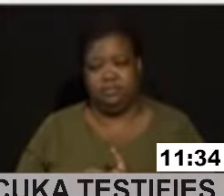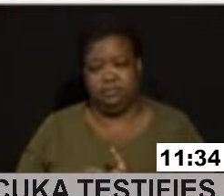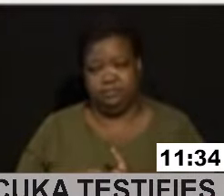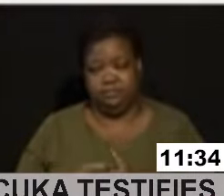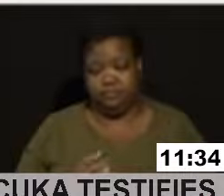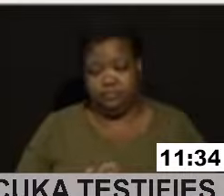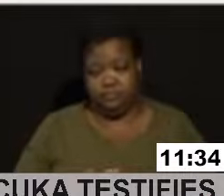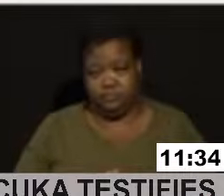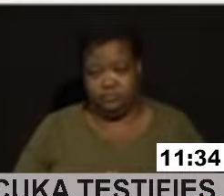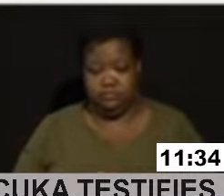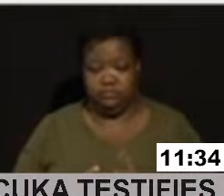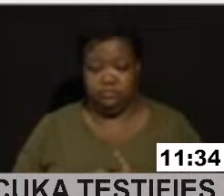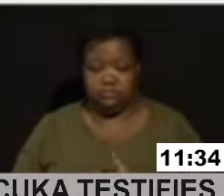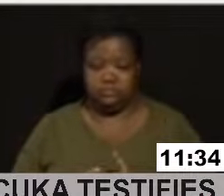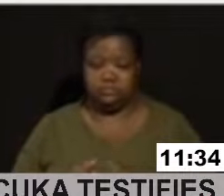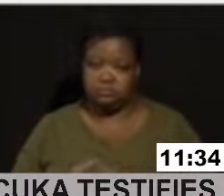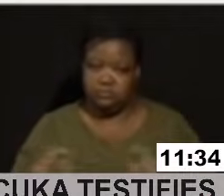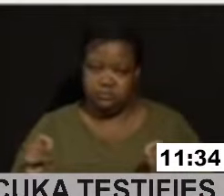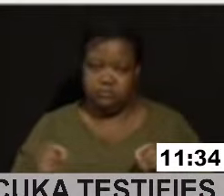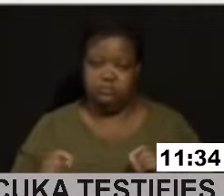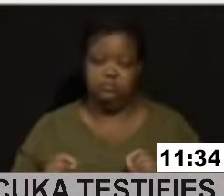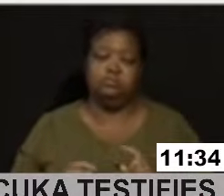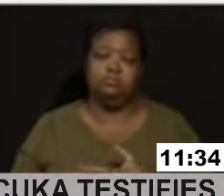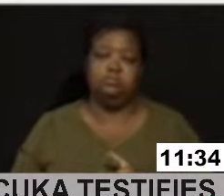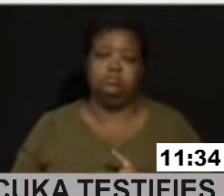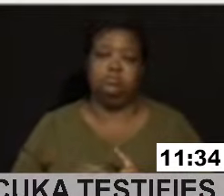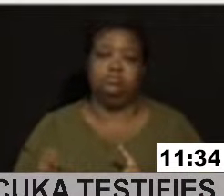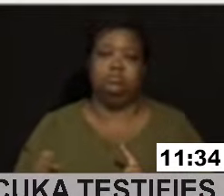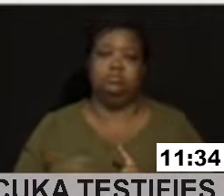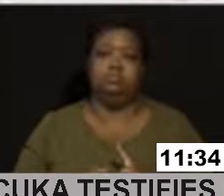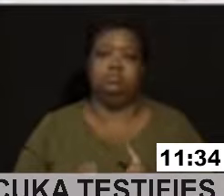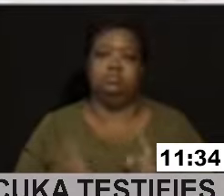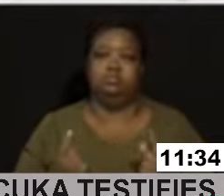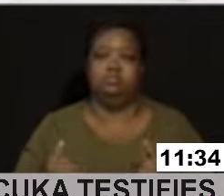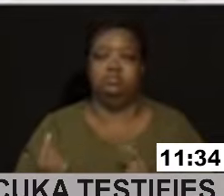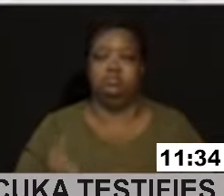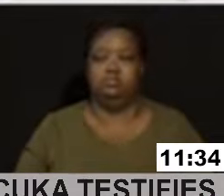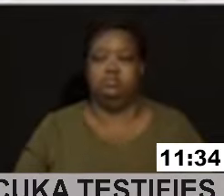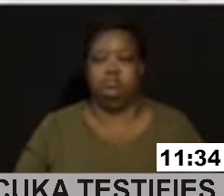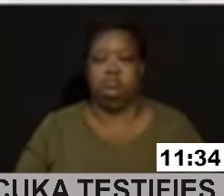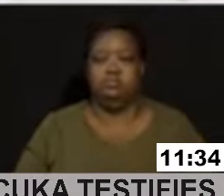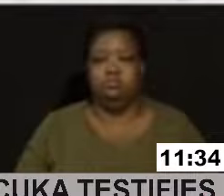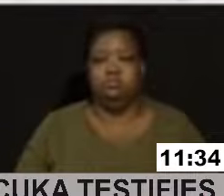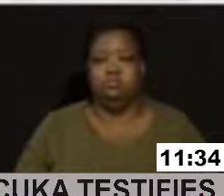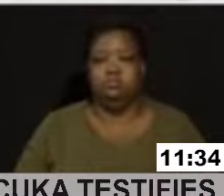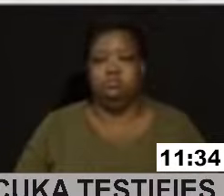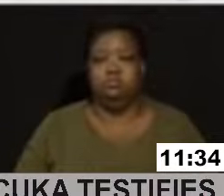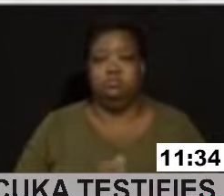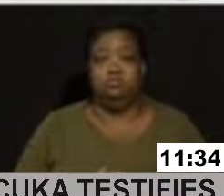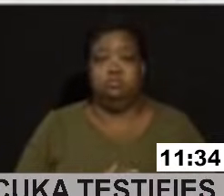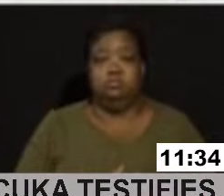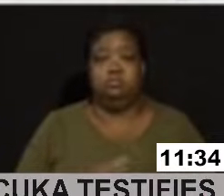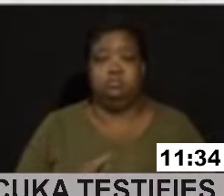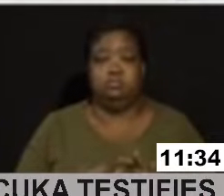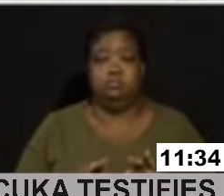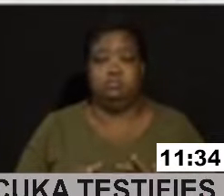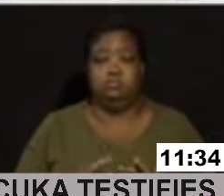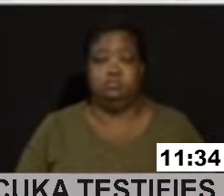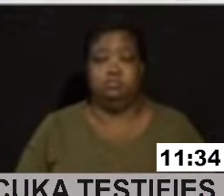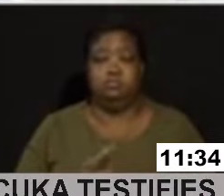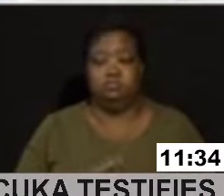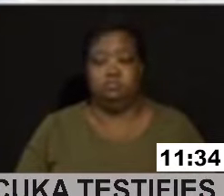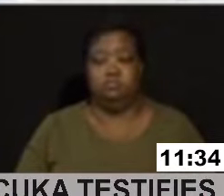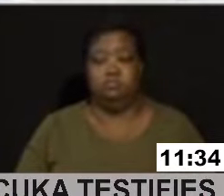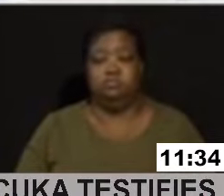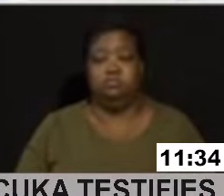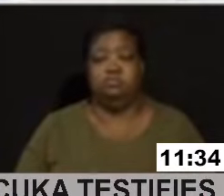So I then appointed him to do that. Yes. Perhaps just before we go further on that,